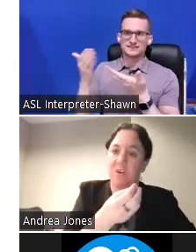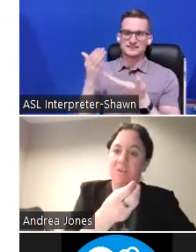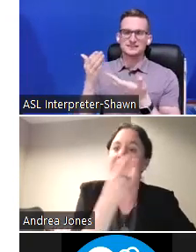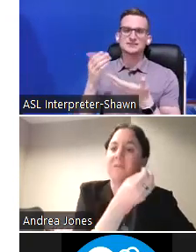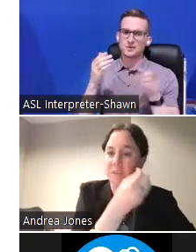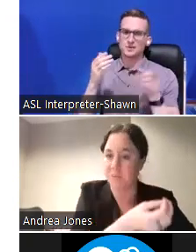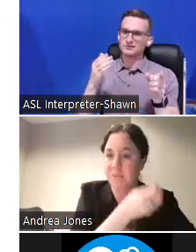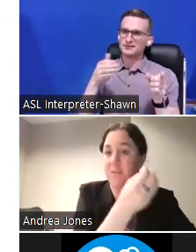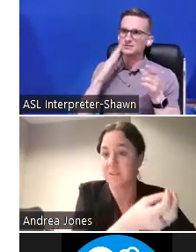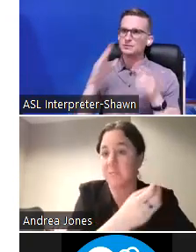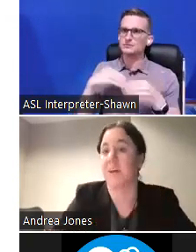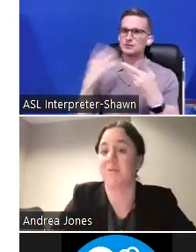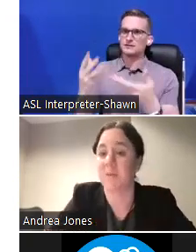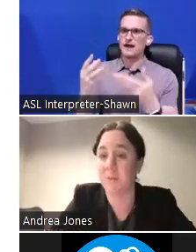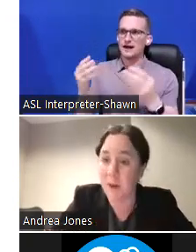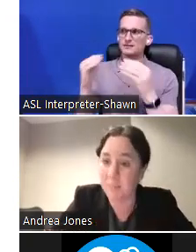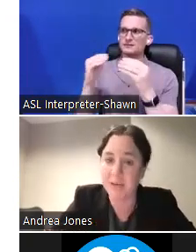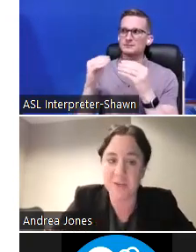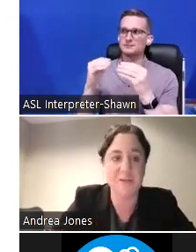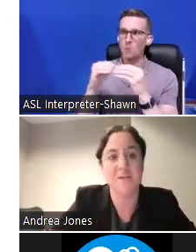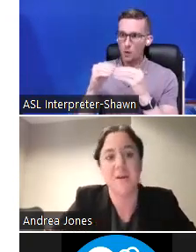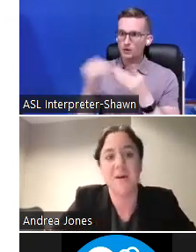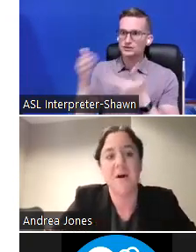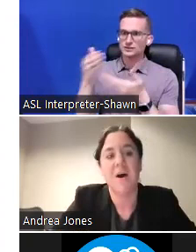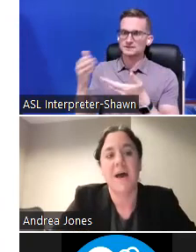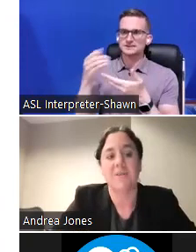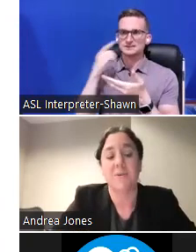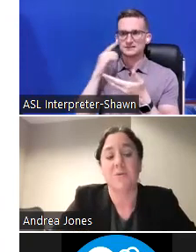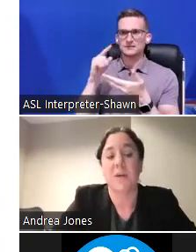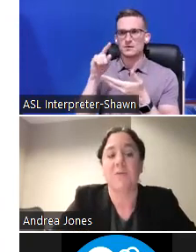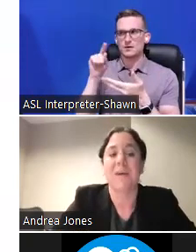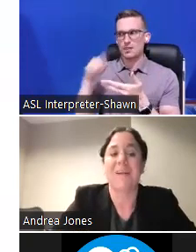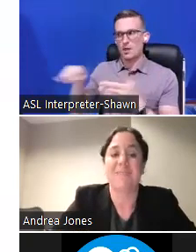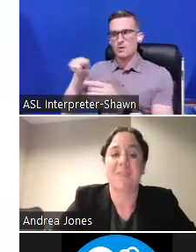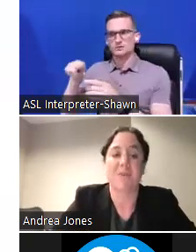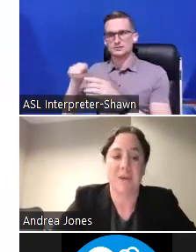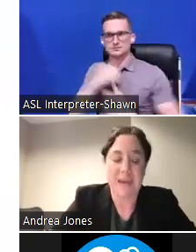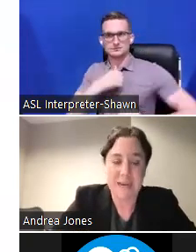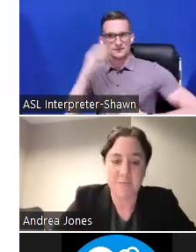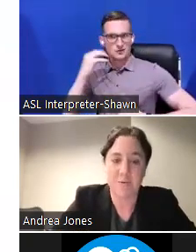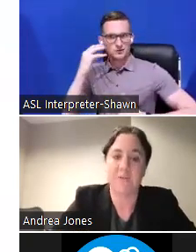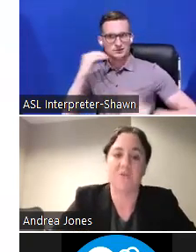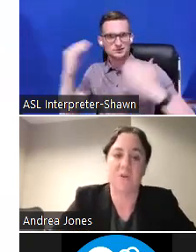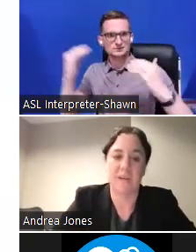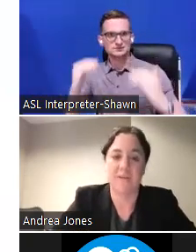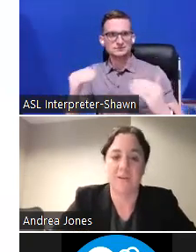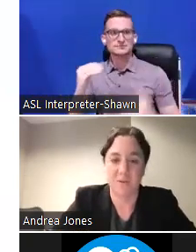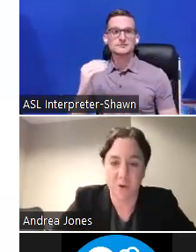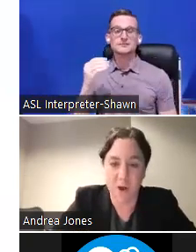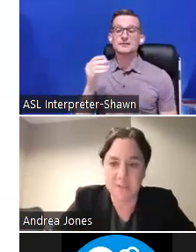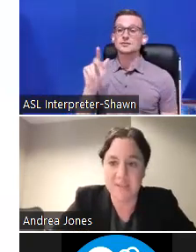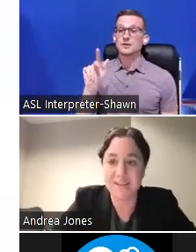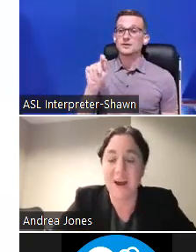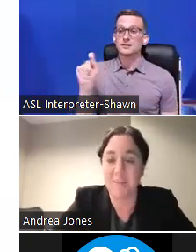needed services to this specific subset of veteran populations. House Bill 23-1138, procedures related to